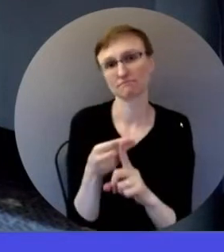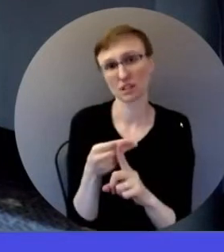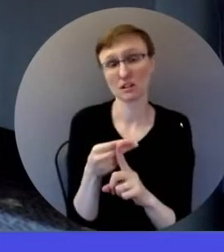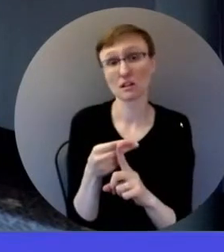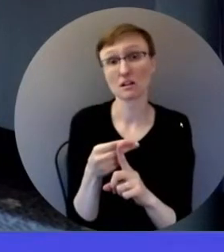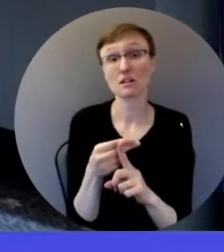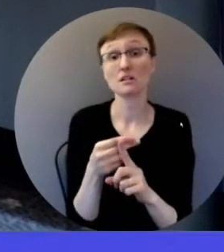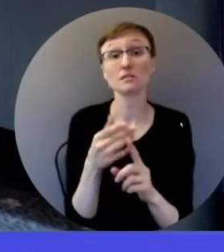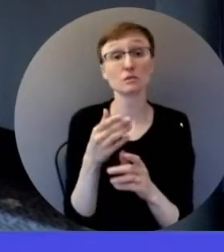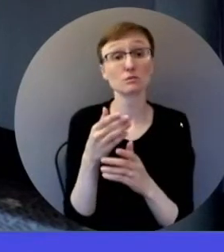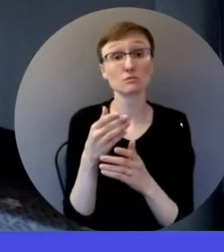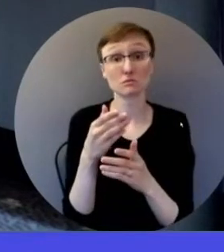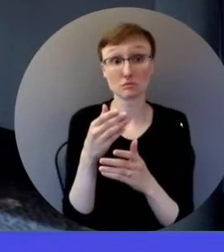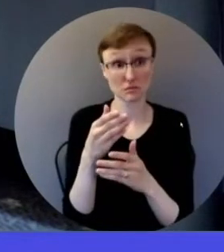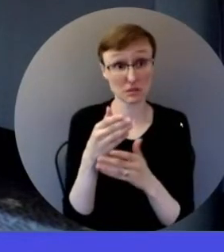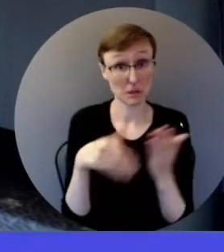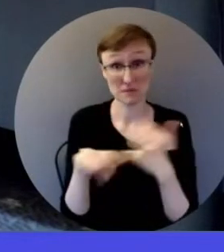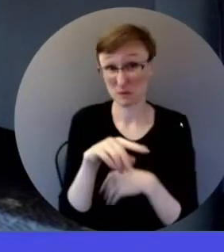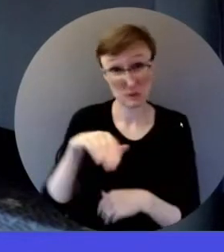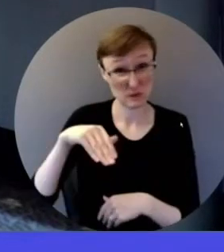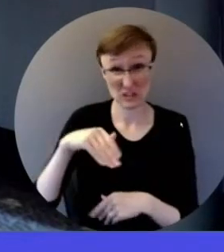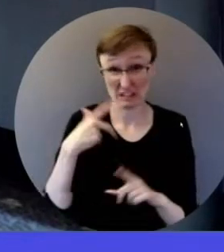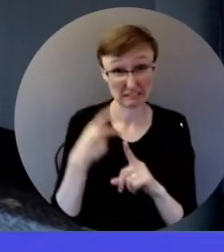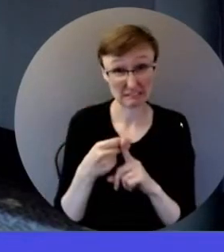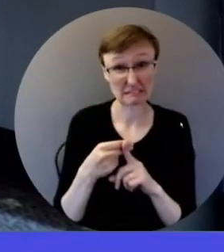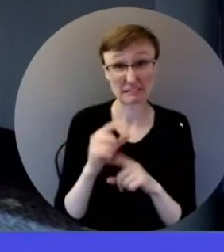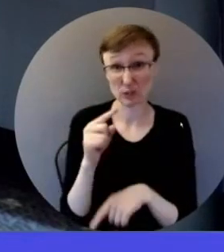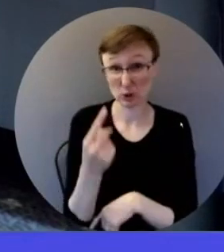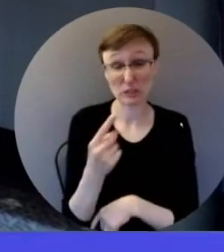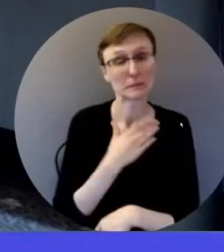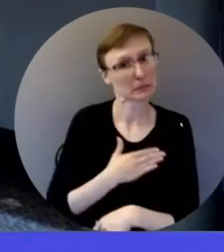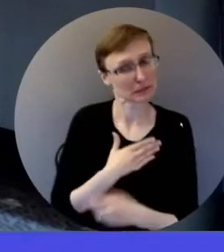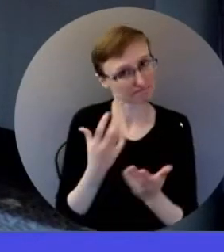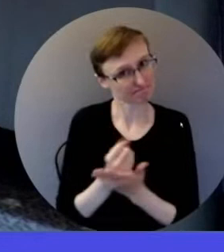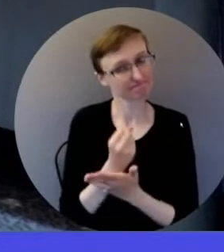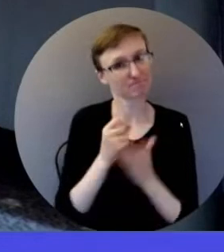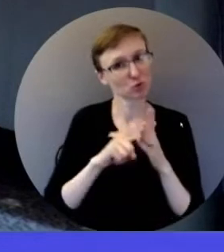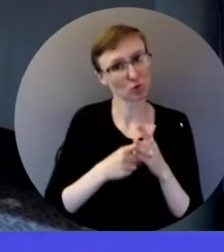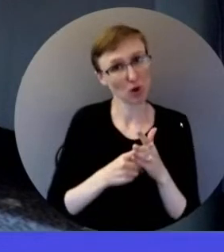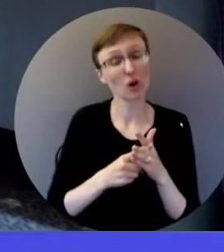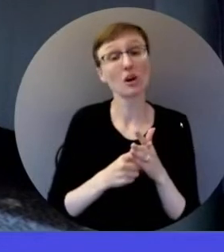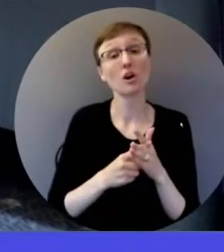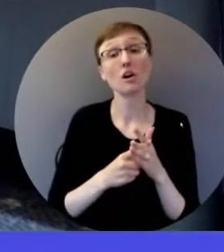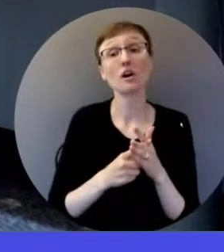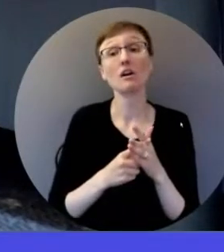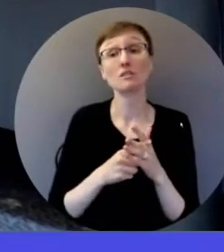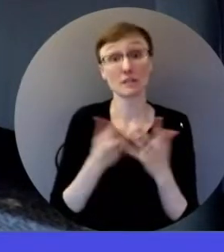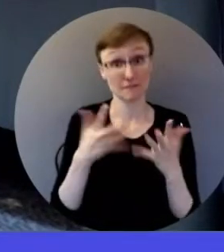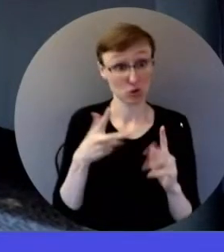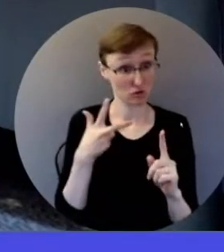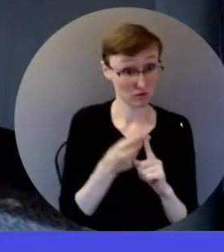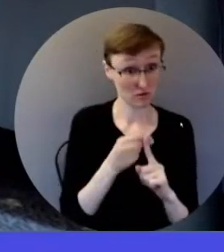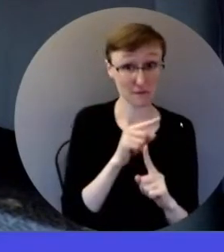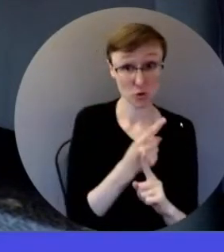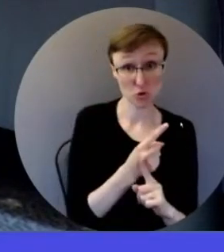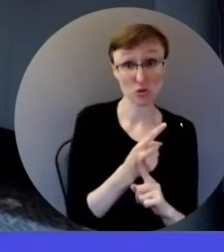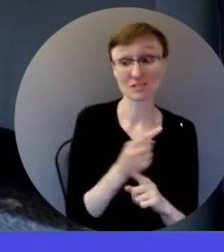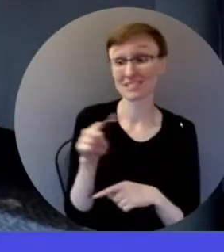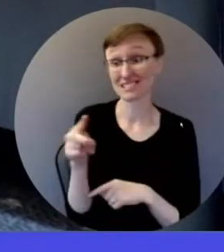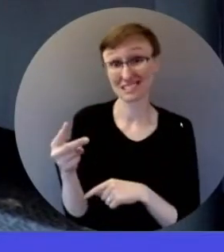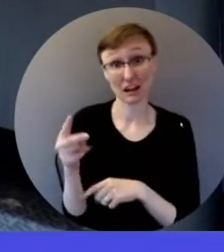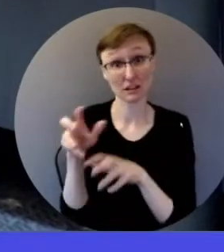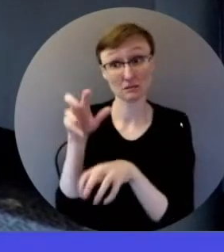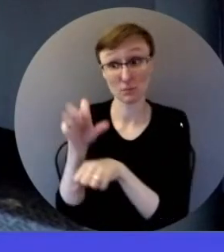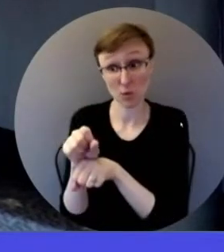second dose. We've got capability in the system, and I think that's going to be one of the big indicators. And then Dr. Etches and her